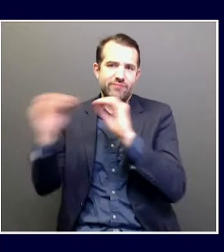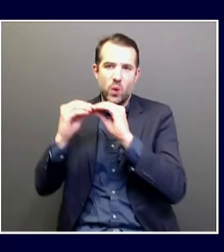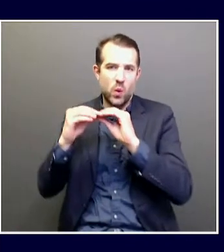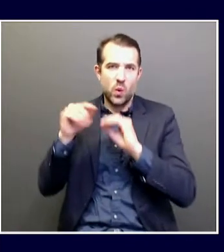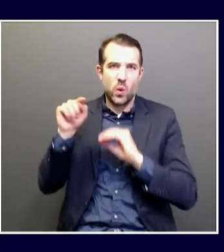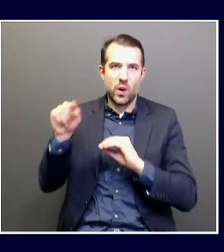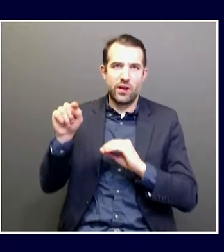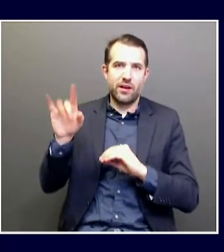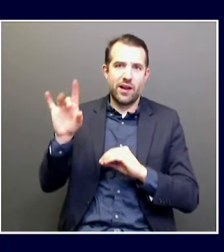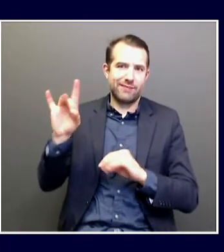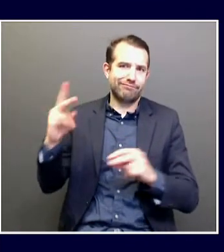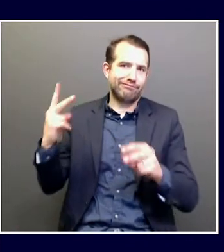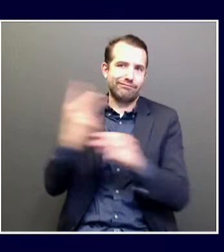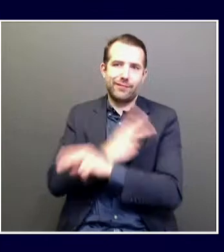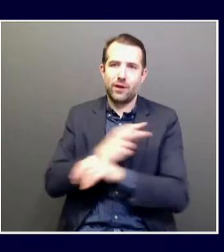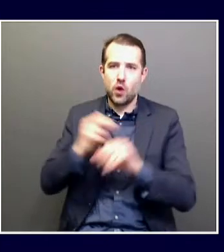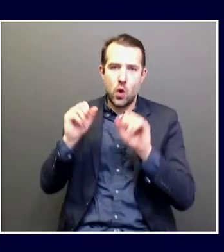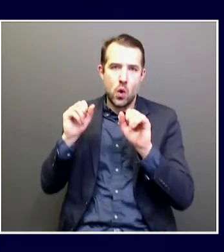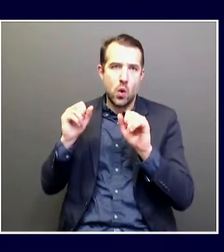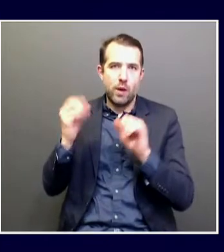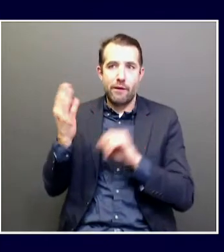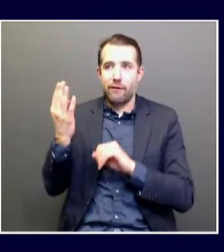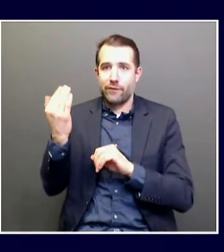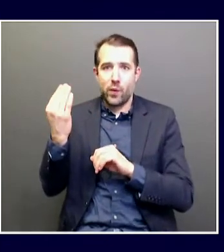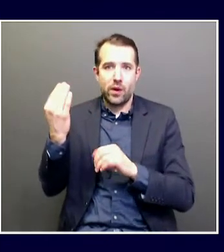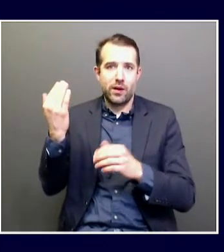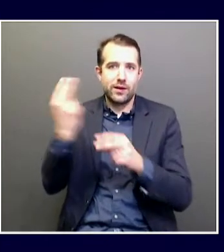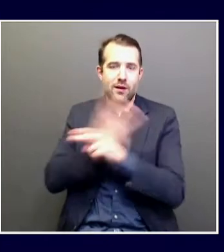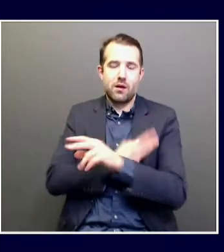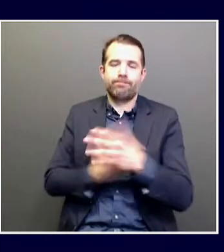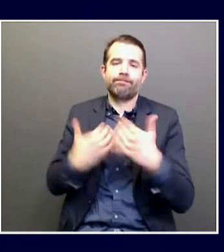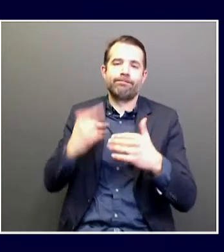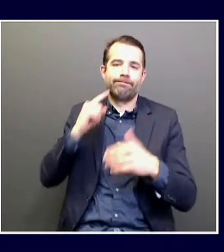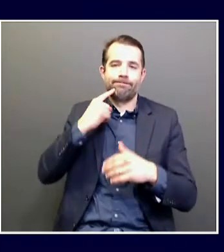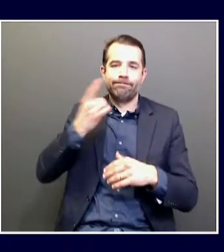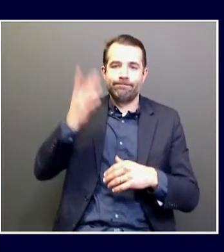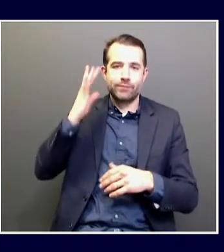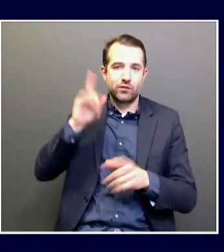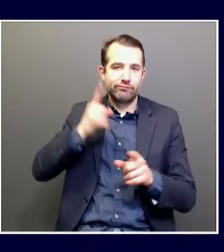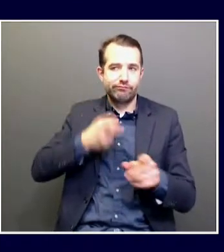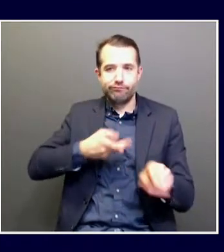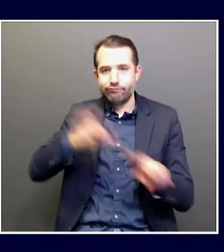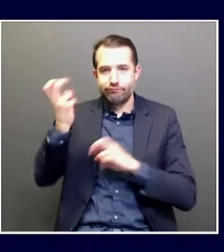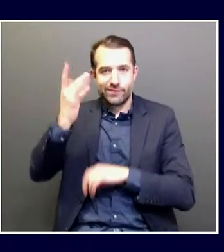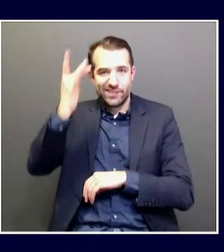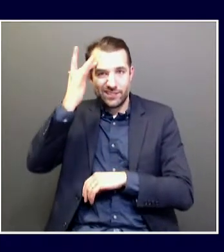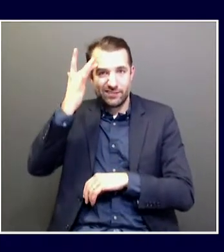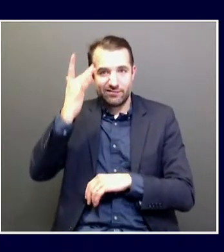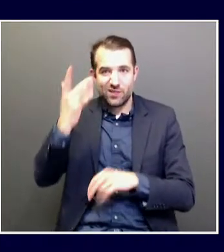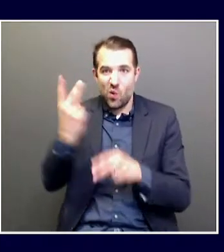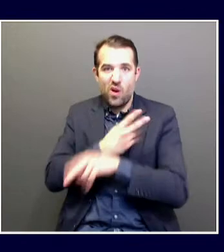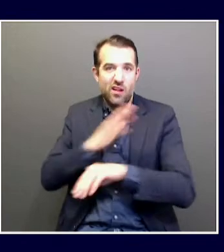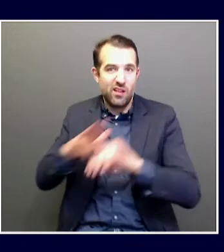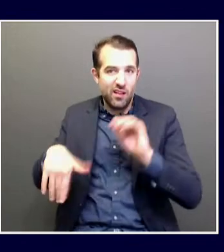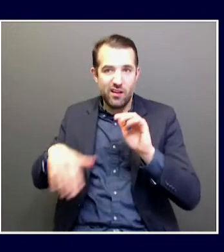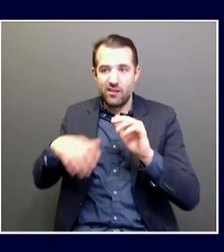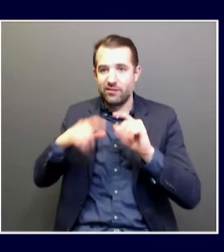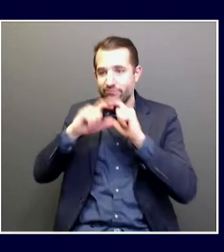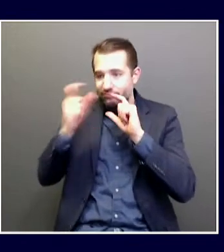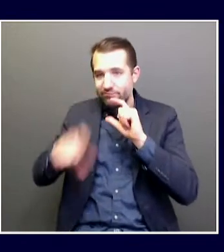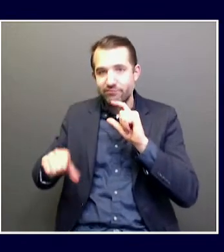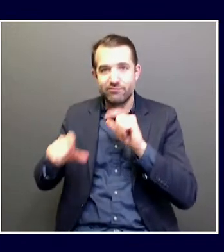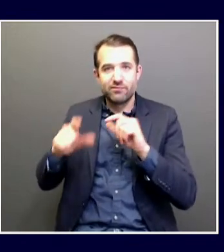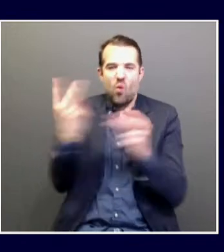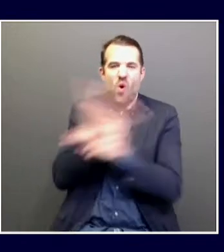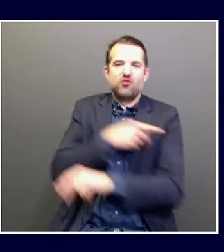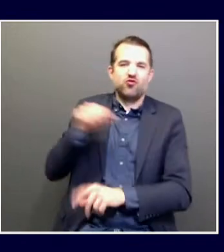8-fold, 14-fold, and I forget what it is for ventilation. That's really the operative number. When you're looking at the percentage at any